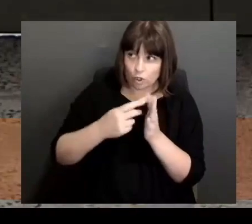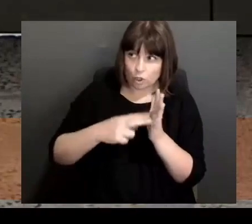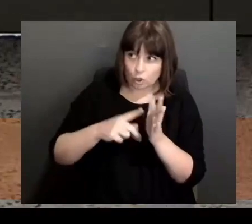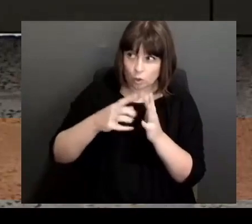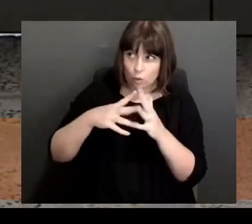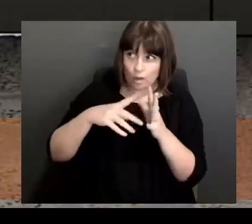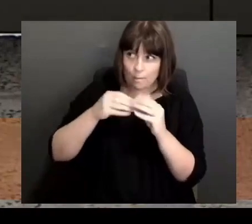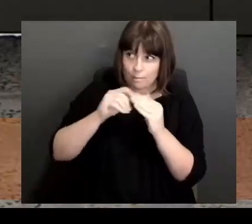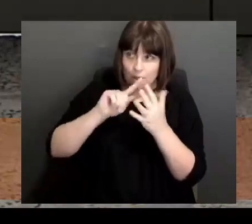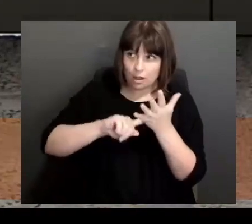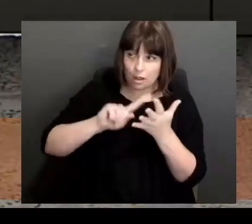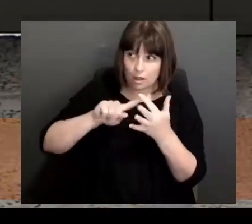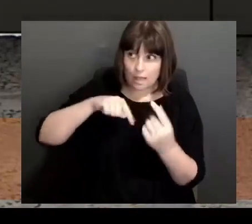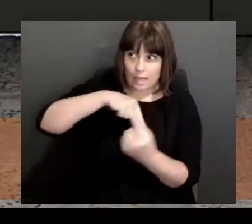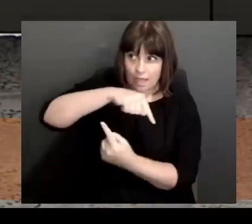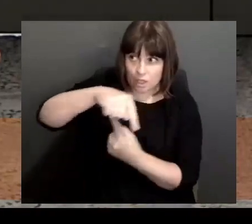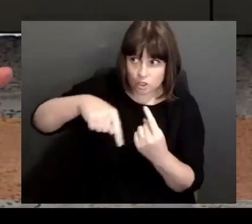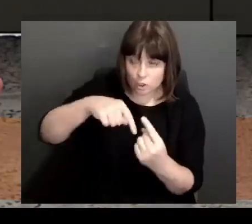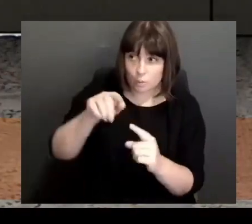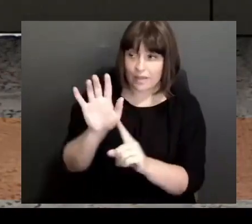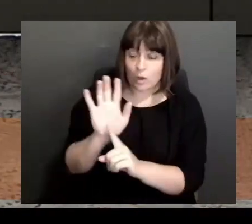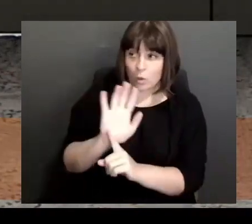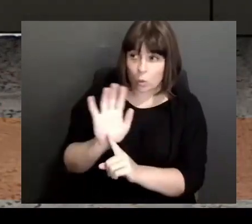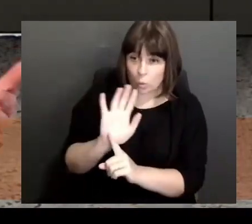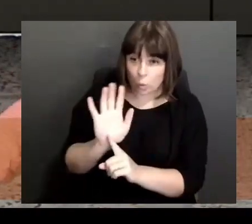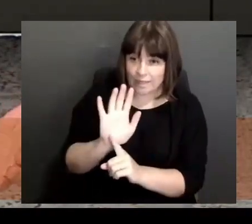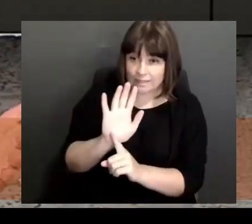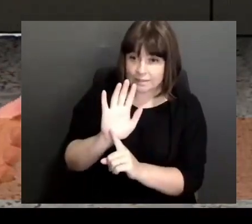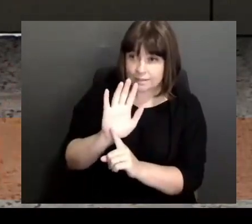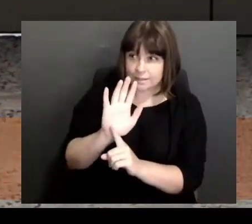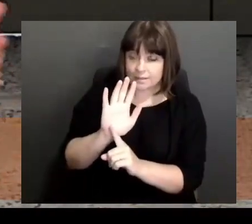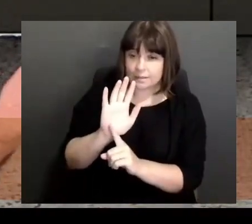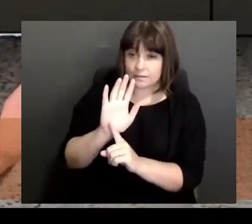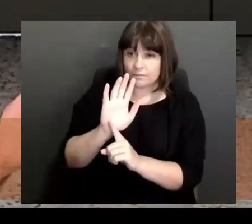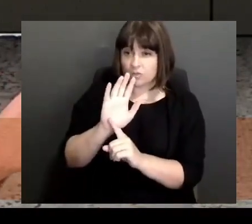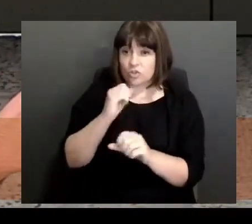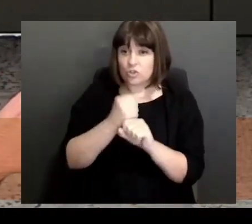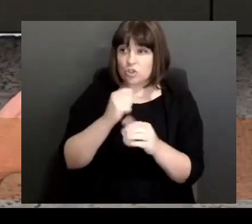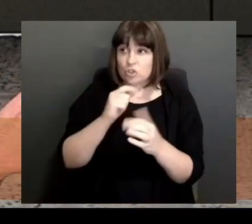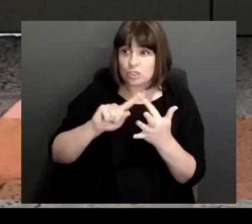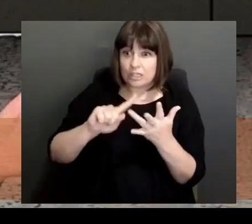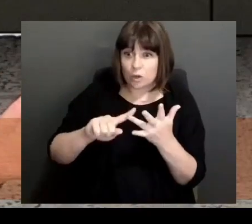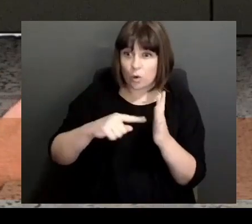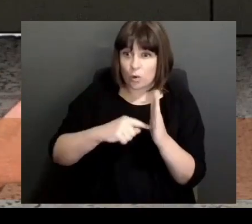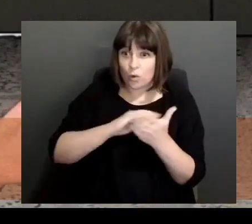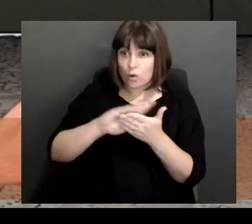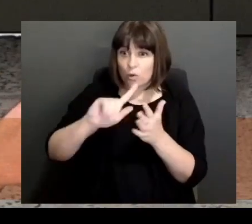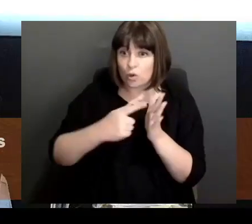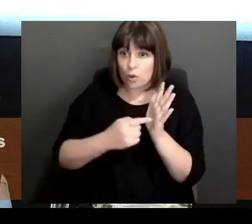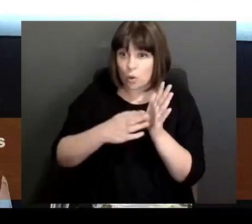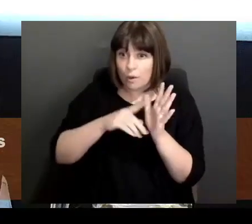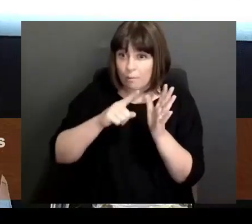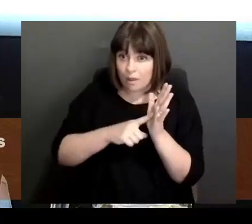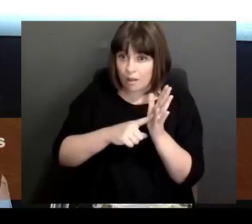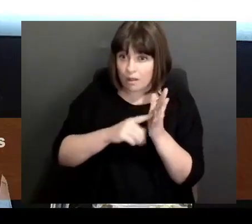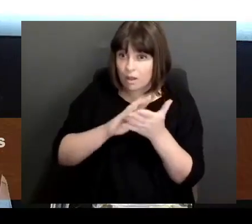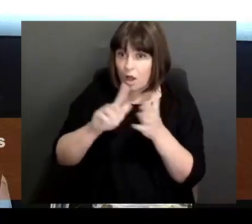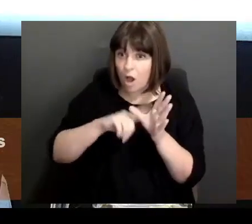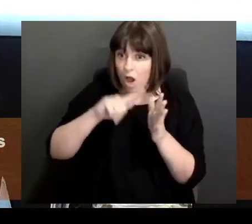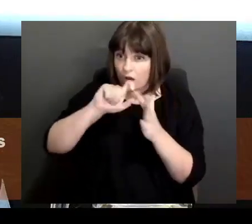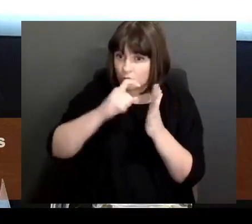be solar, wind, geothermal, hydro, any sort of renewable. Exactly.